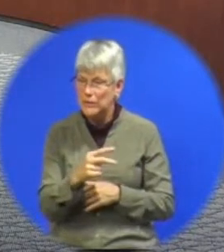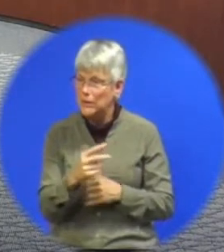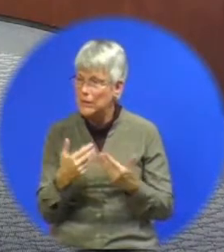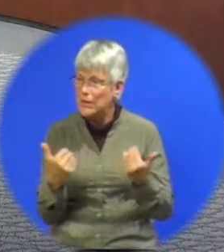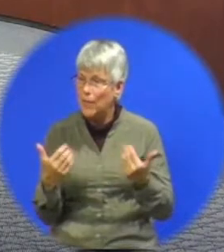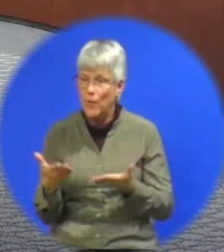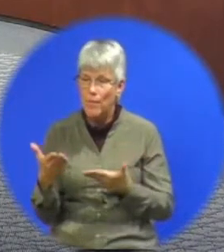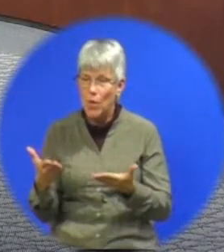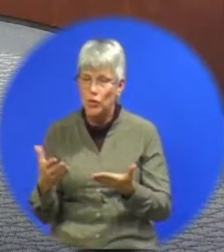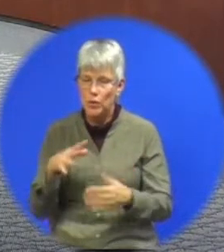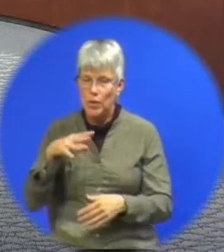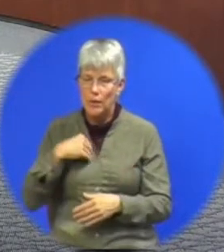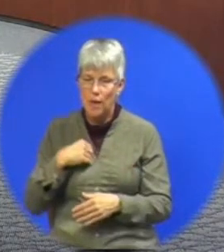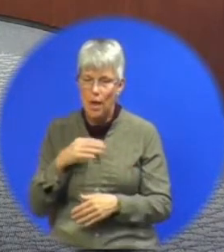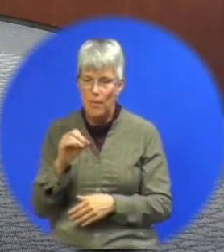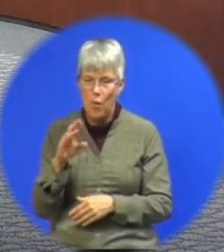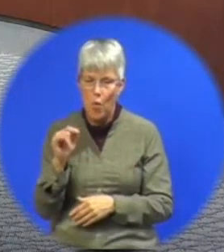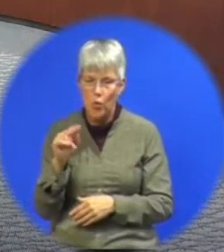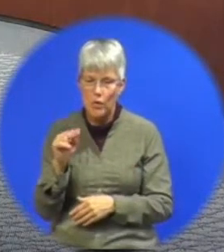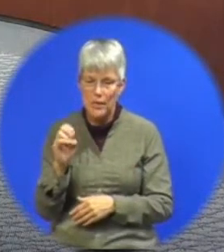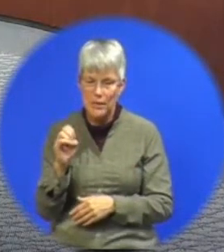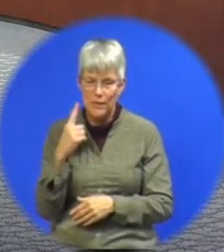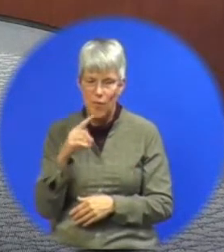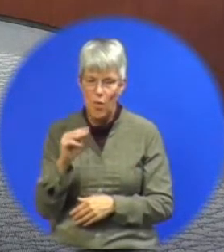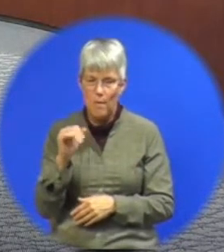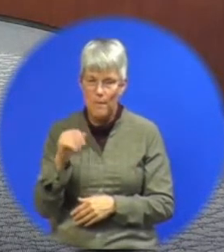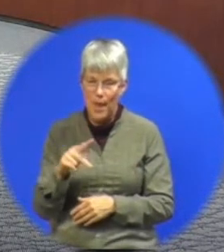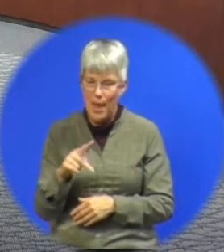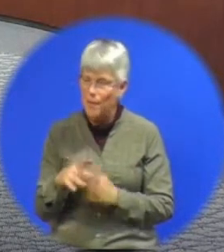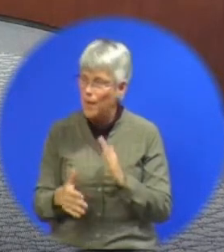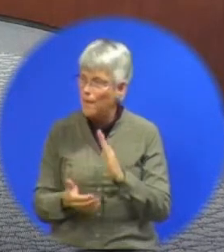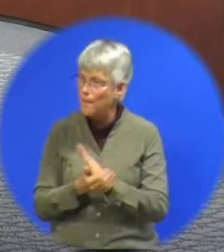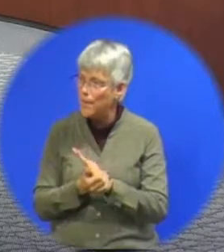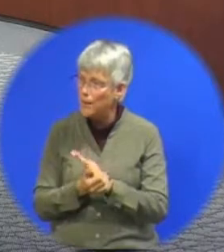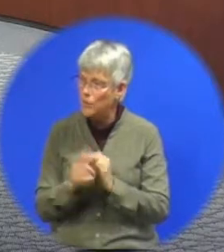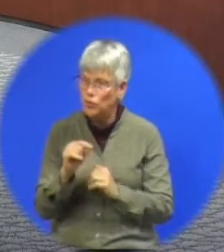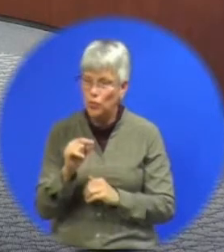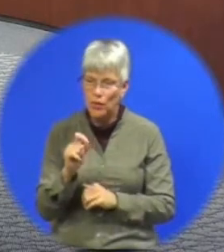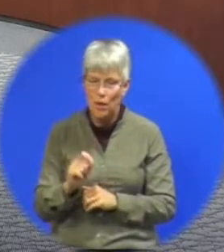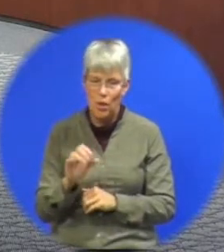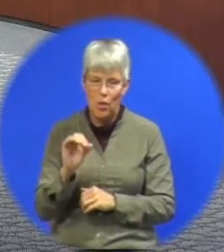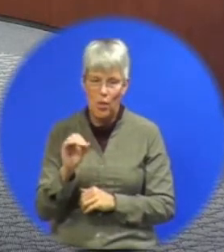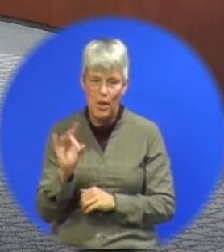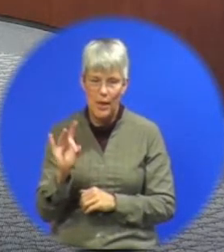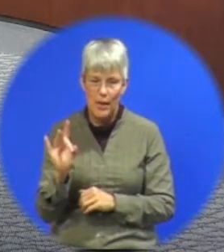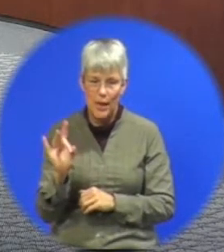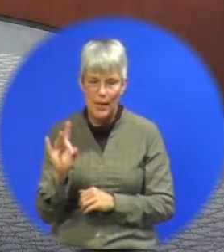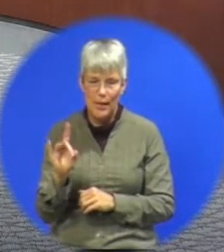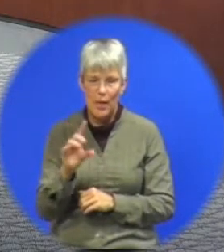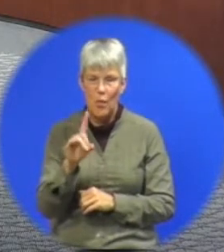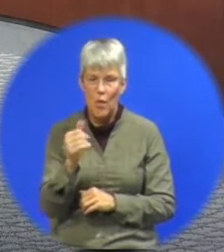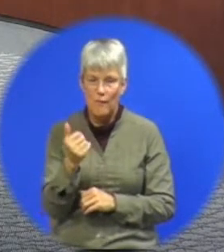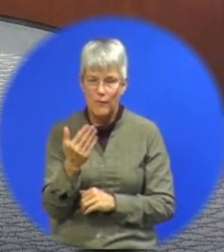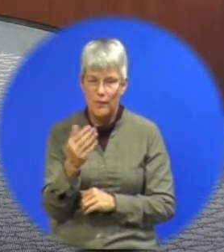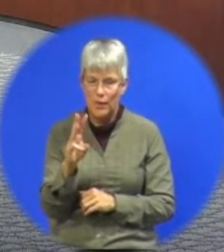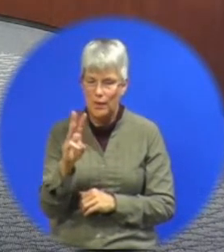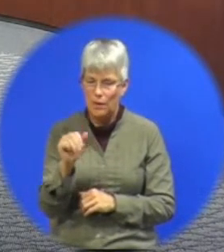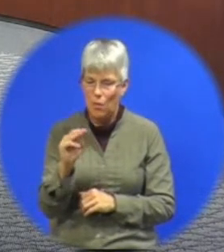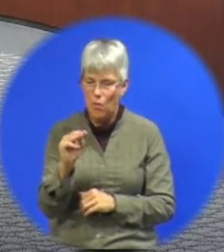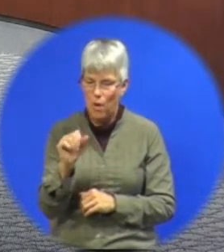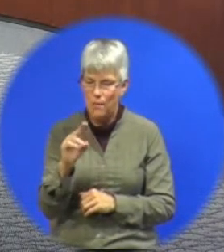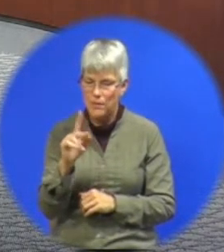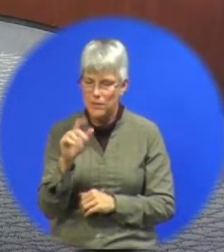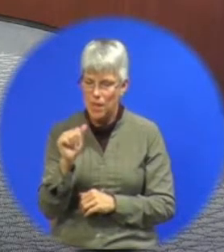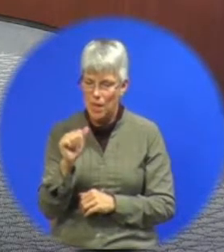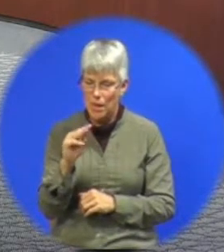to adopt an ordinance for a map amendment of 20.08 acres of property located at 115 Wamsutta Mill Road from